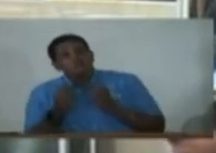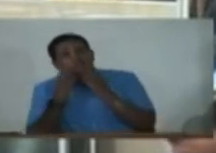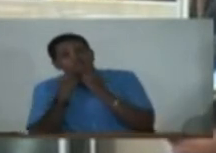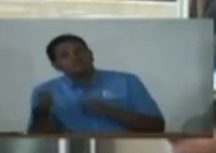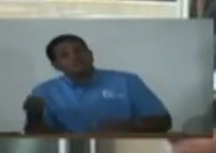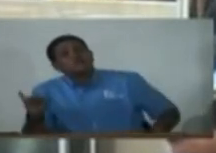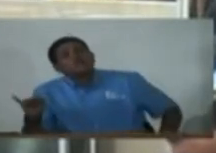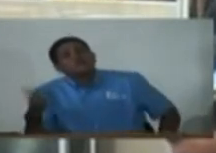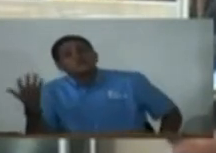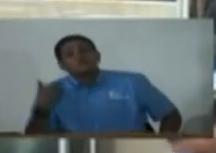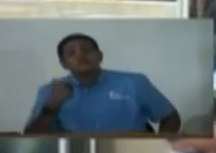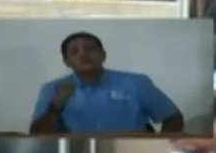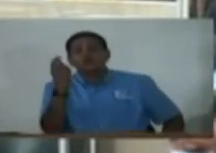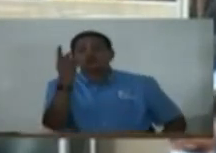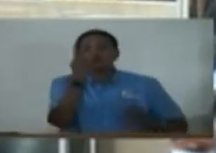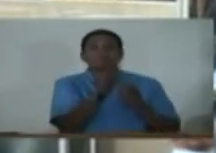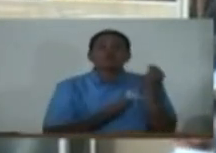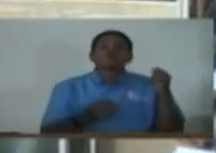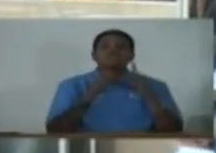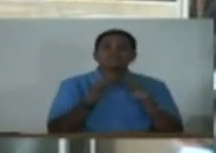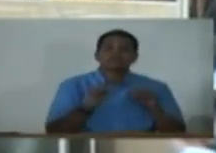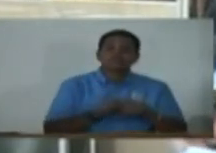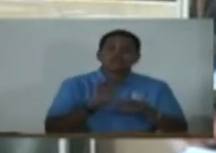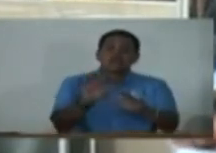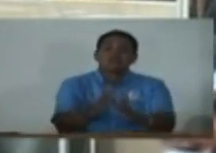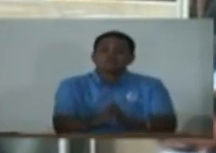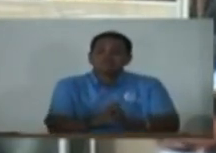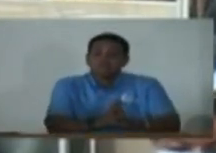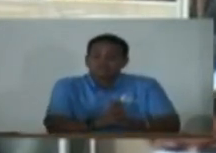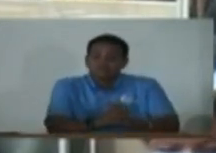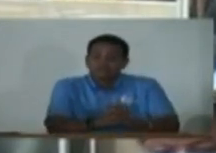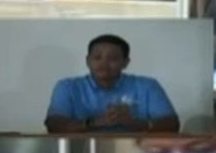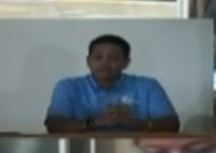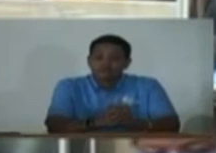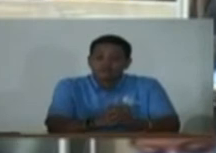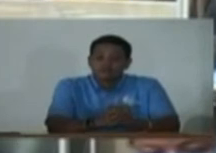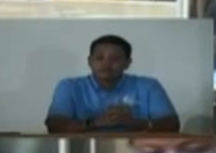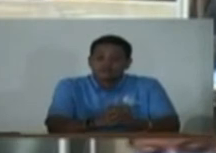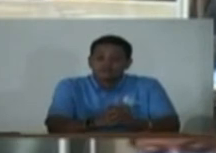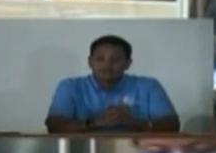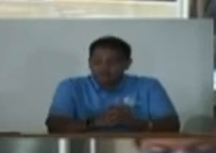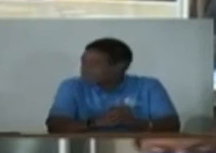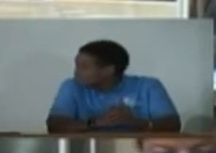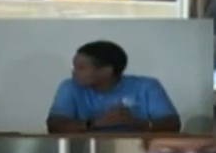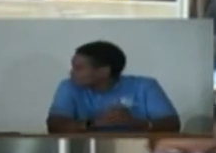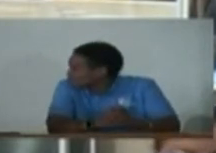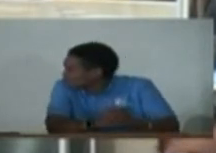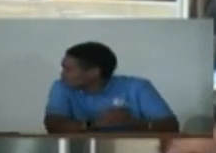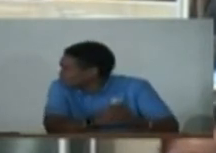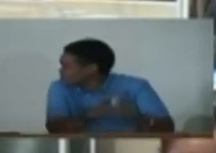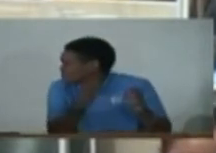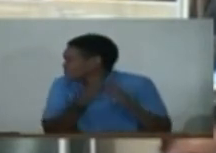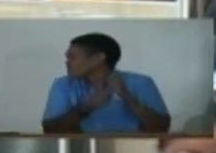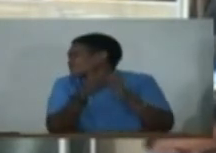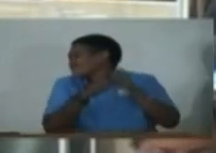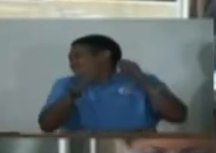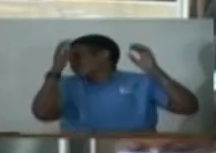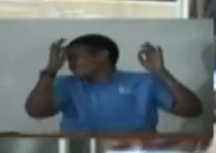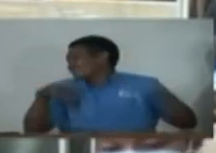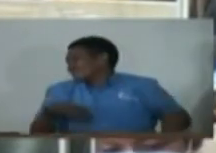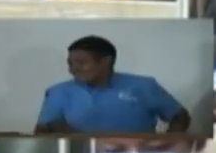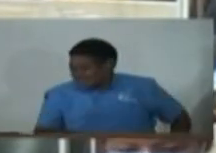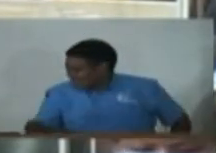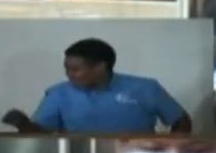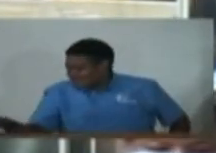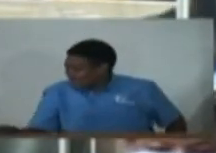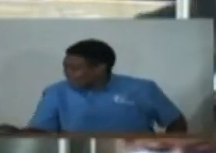We're trying to do both things. It's a very difficult decision. So, Madam Speaker,